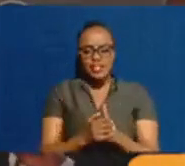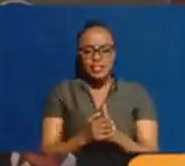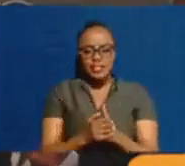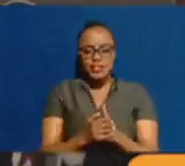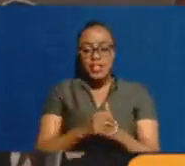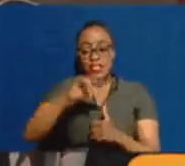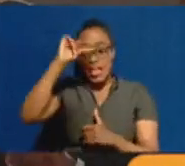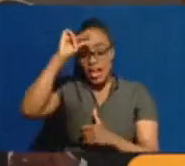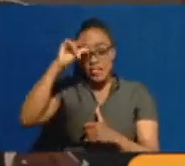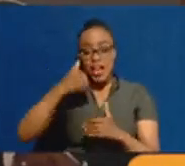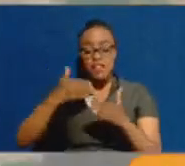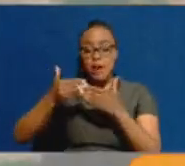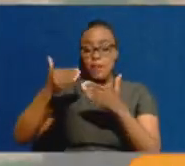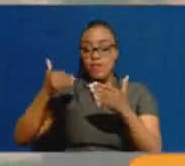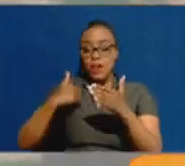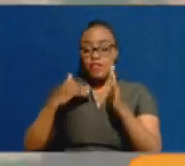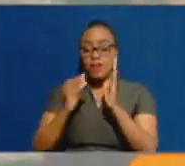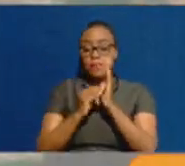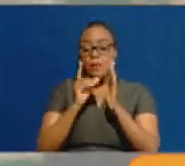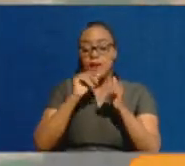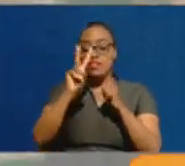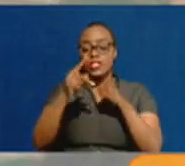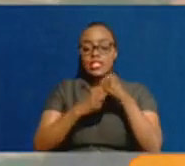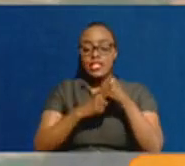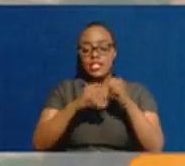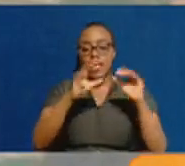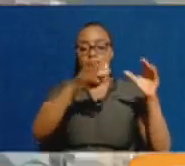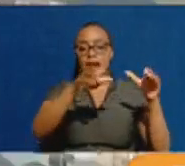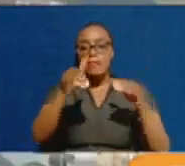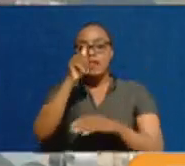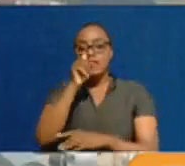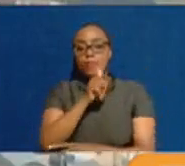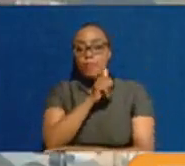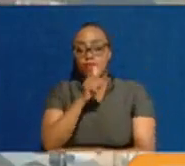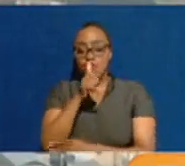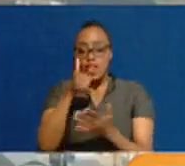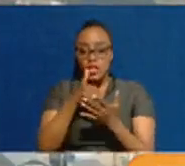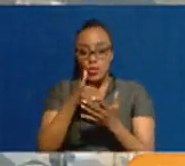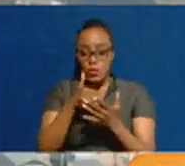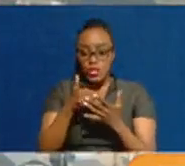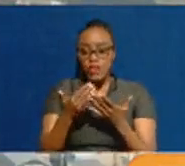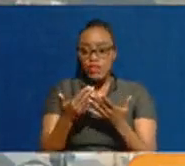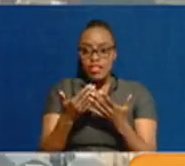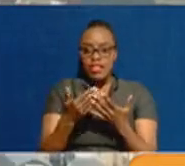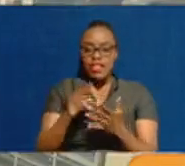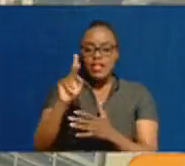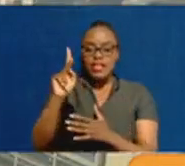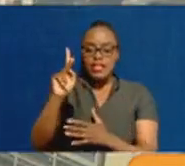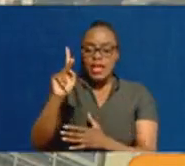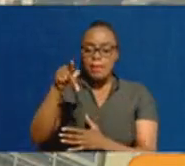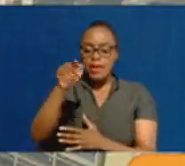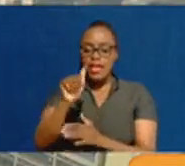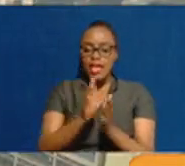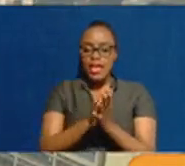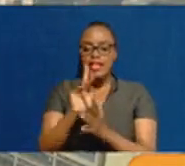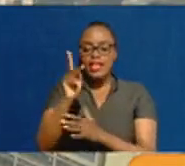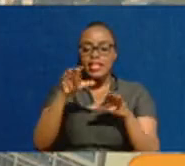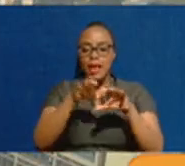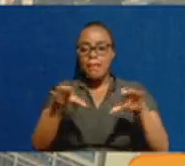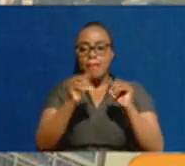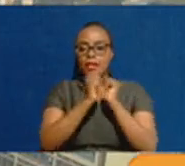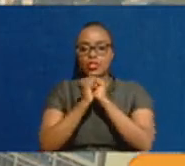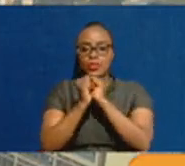The government had previously earmarked 26 companies for privatization, including the lucrative Kenya Ports Authority and Kenya Pipeline,